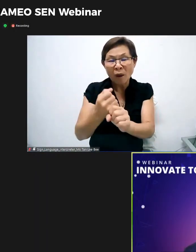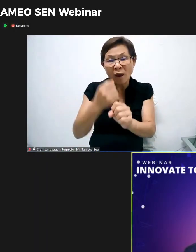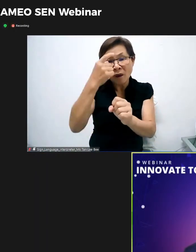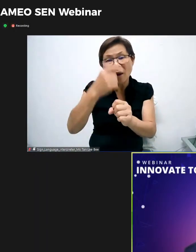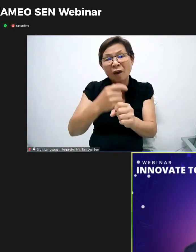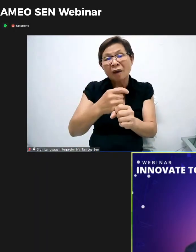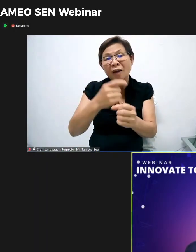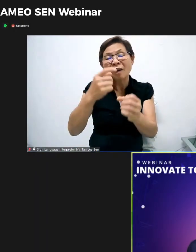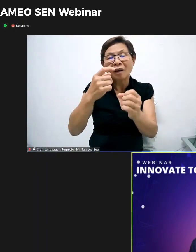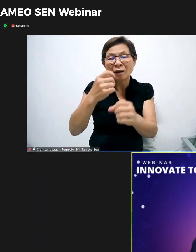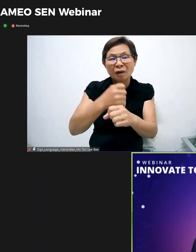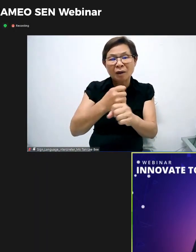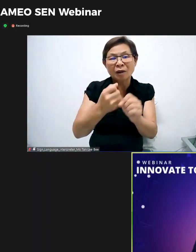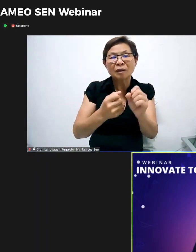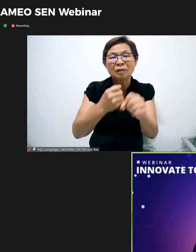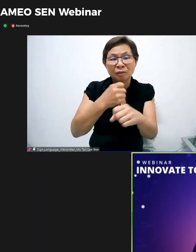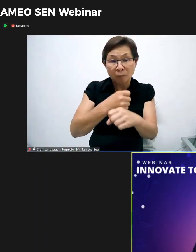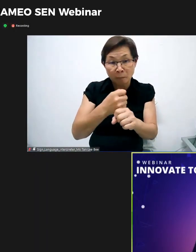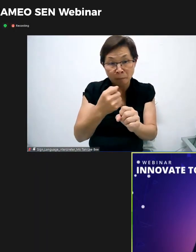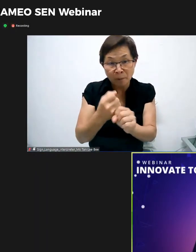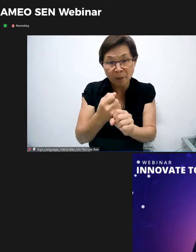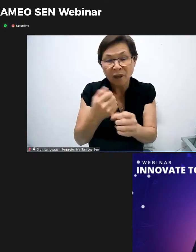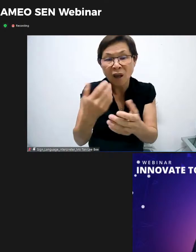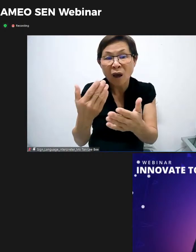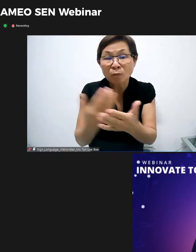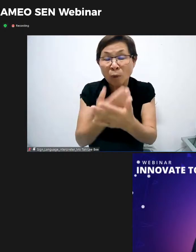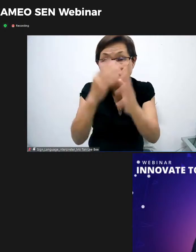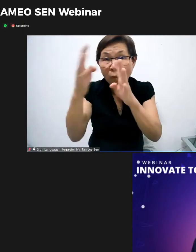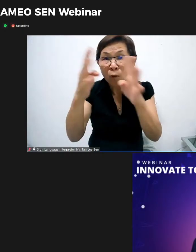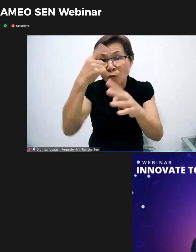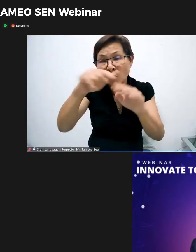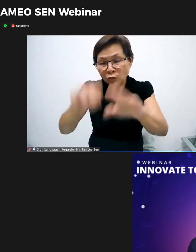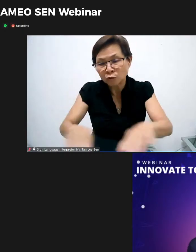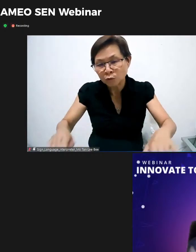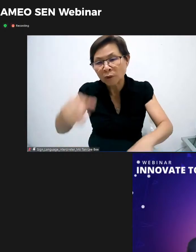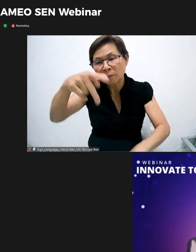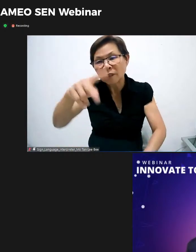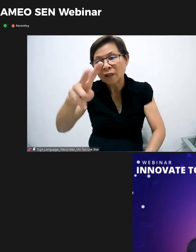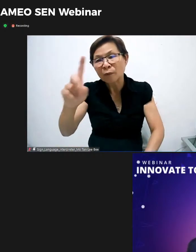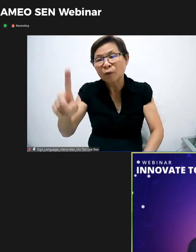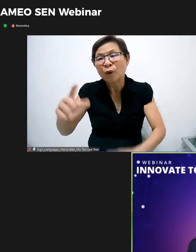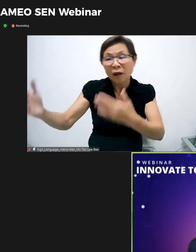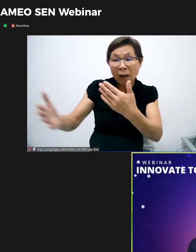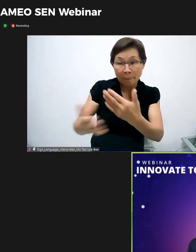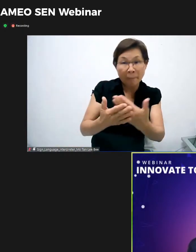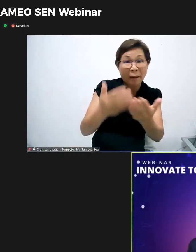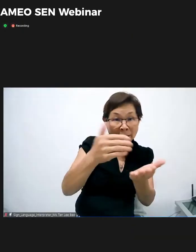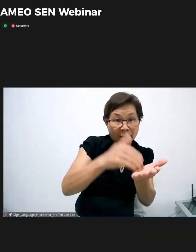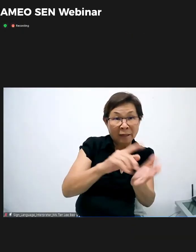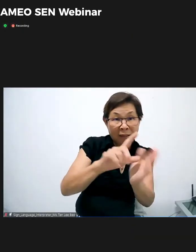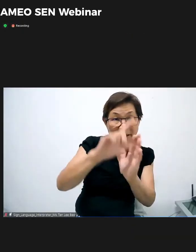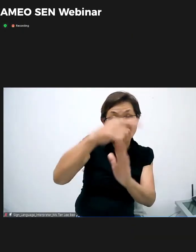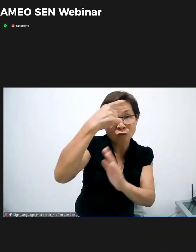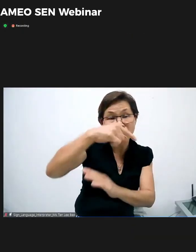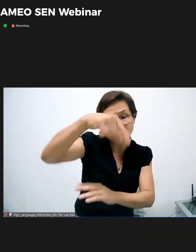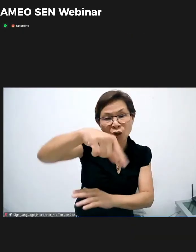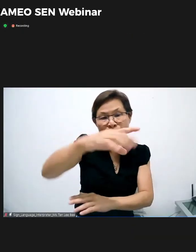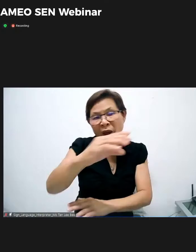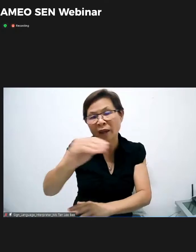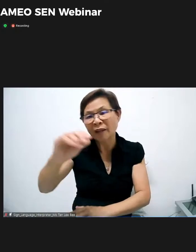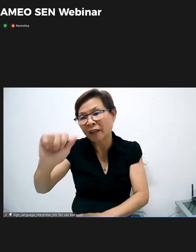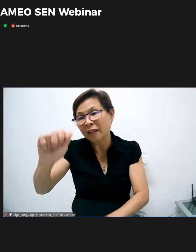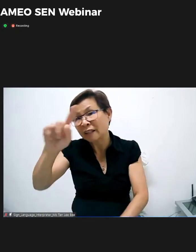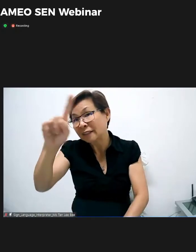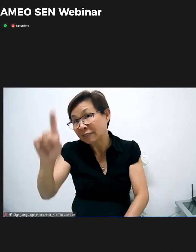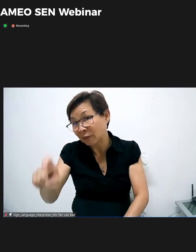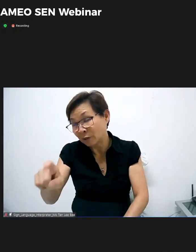Miss Betia Indonesia. Sama-sama. Thank you. Thank you. We'll get back to you later for the Q&A session.